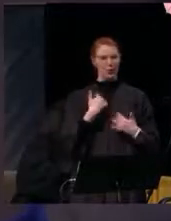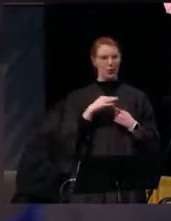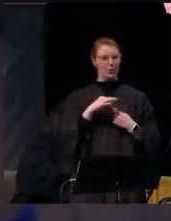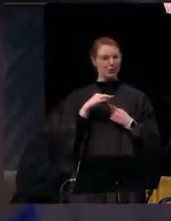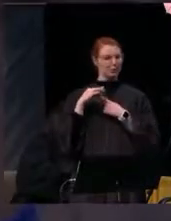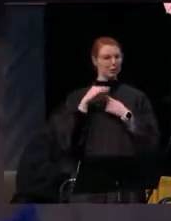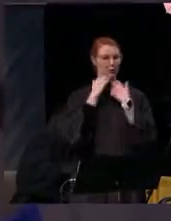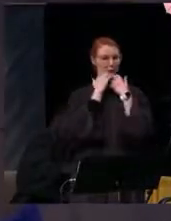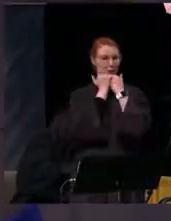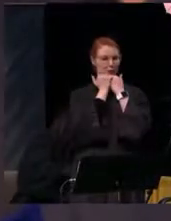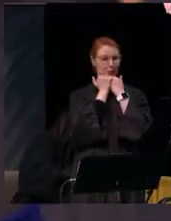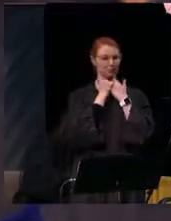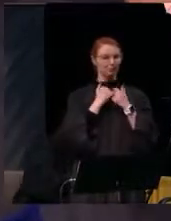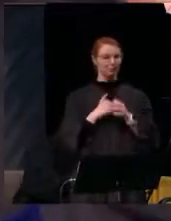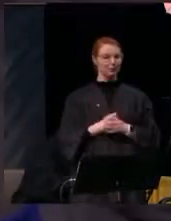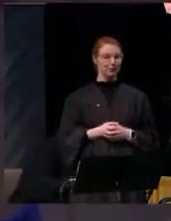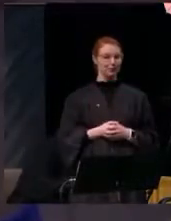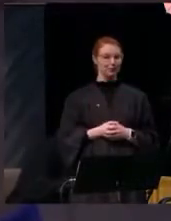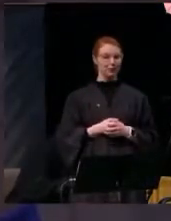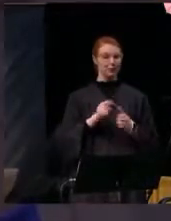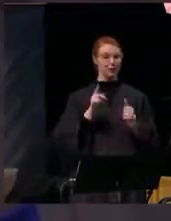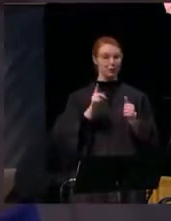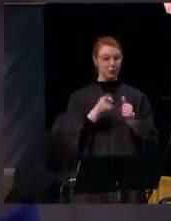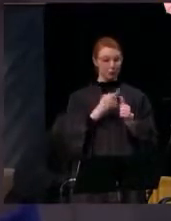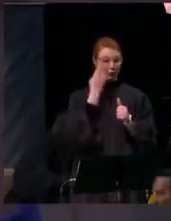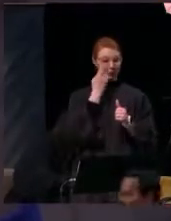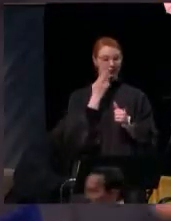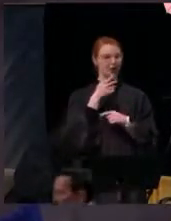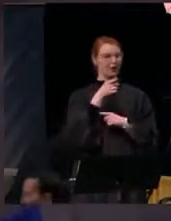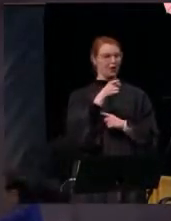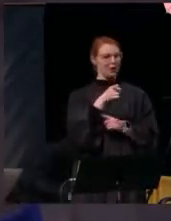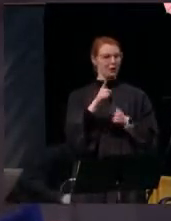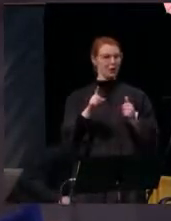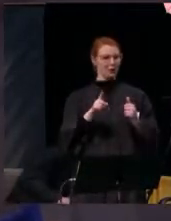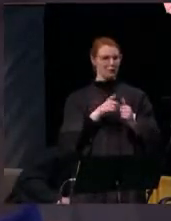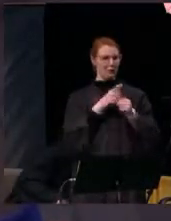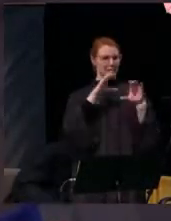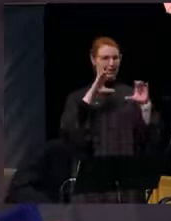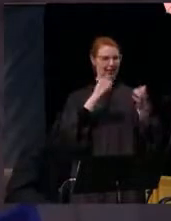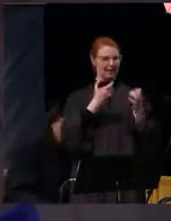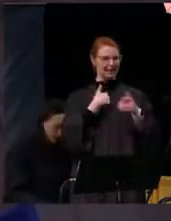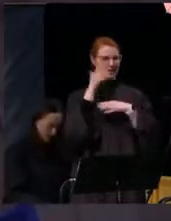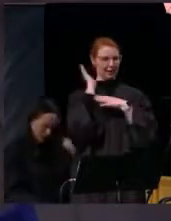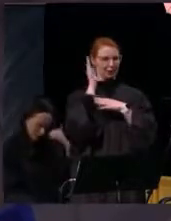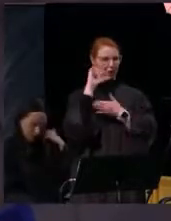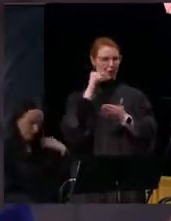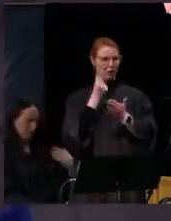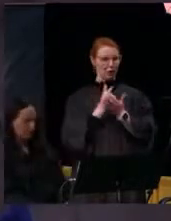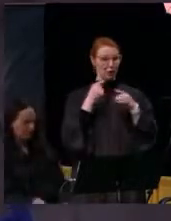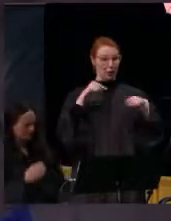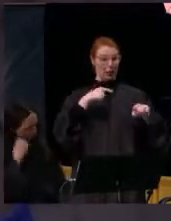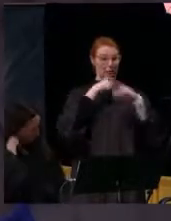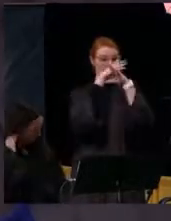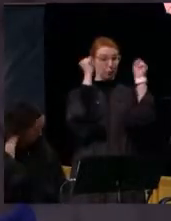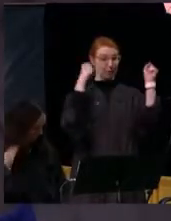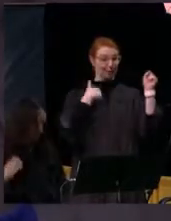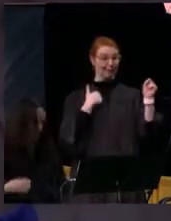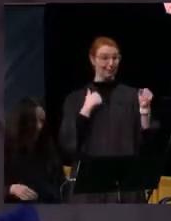for multiple reasons. First, you were the first graduating class during my tenure as a superintendent for Fargo Public